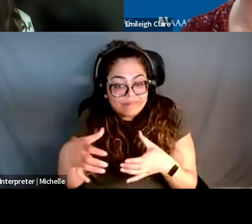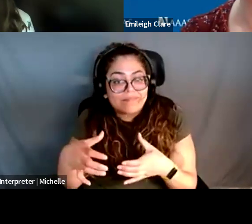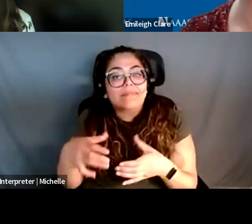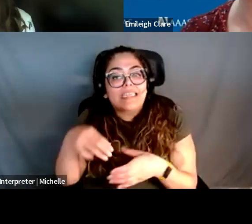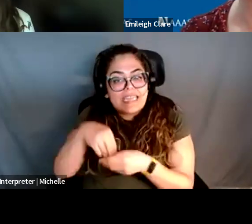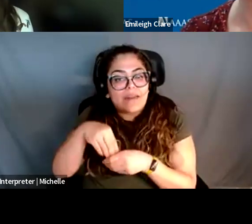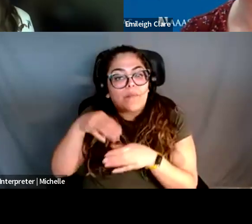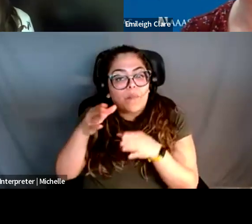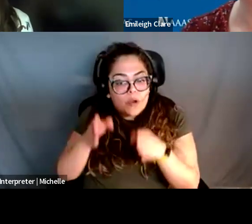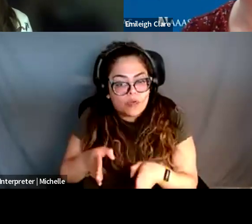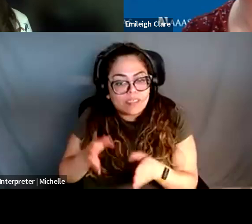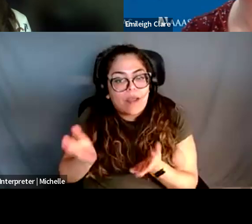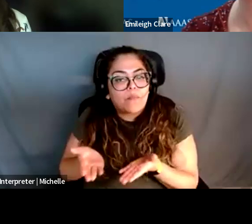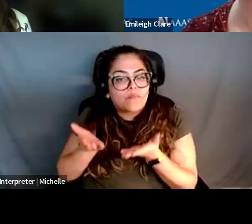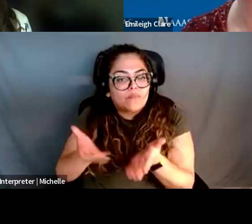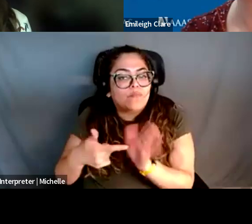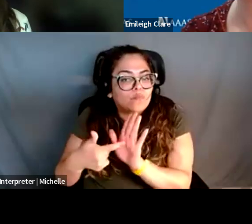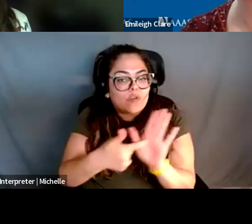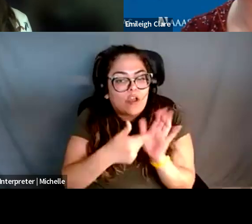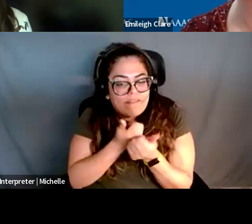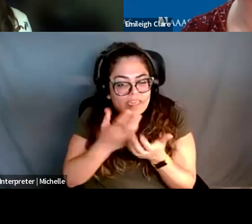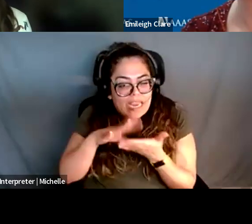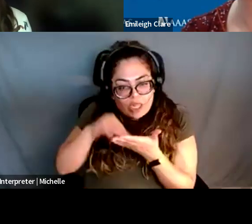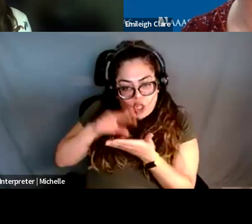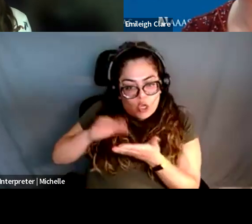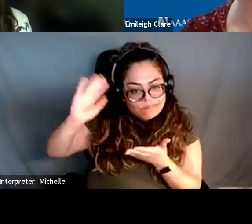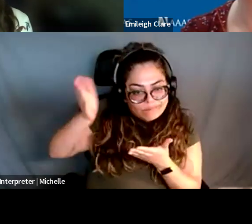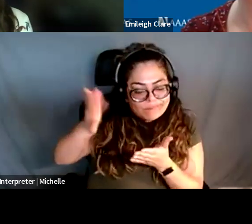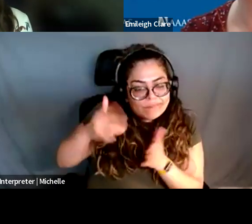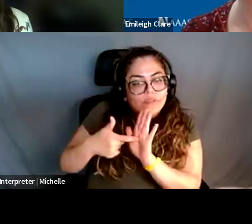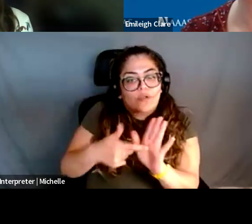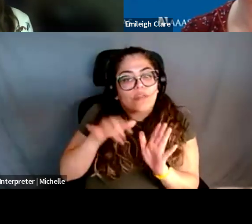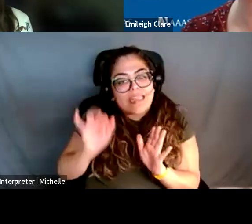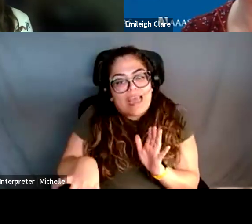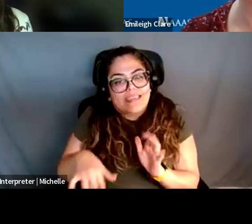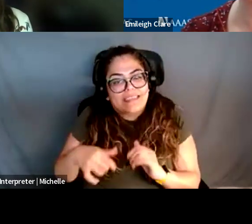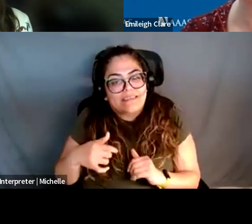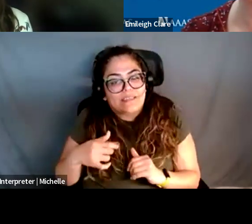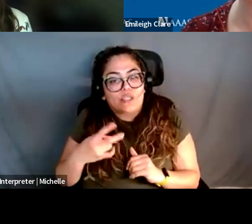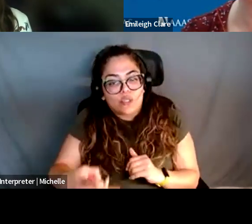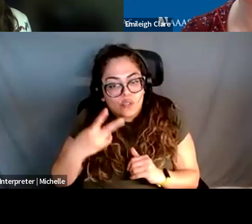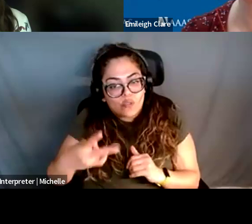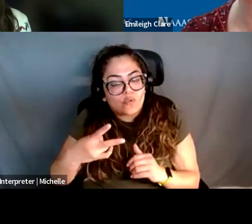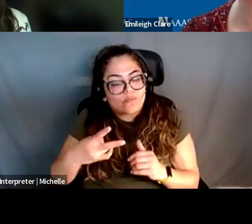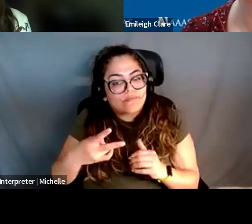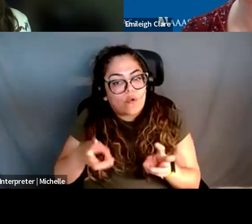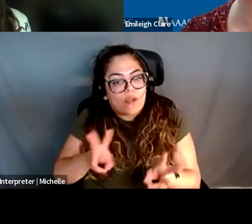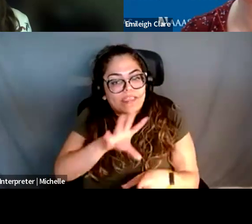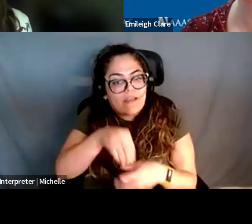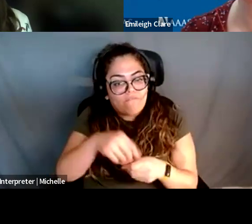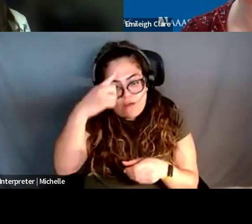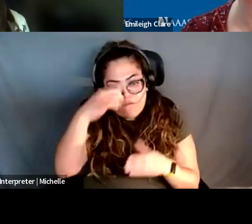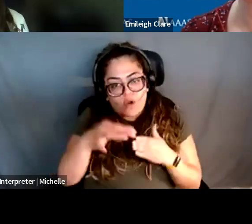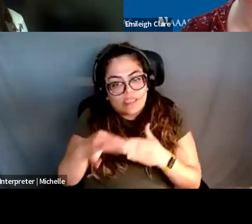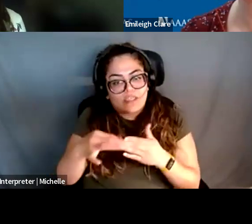person, sort of present everything that they've learned. So those are kind of two of the big ways that you can get more involved with leadership with